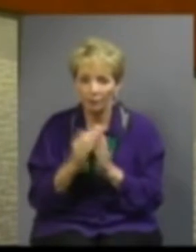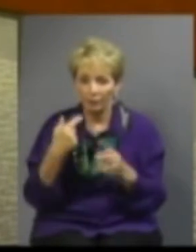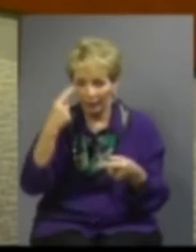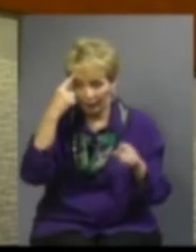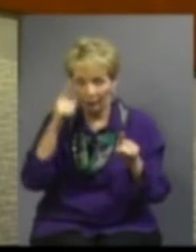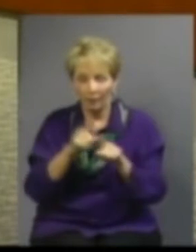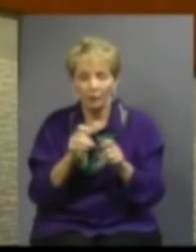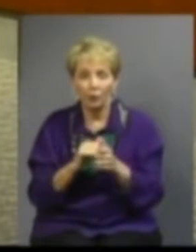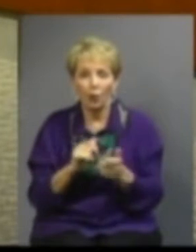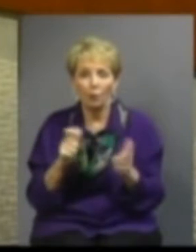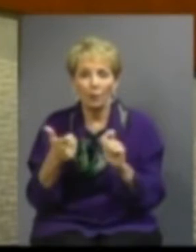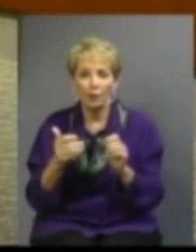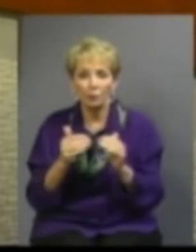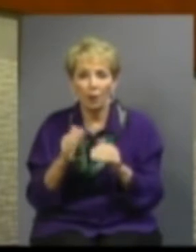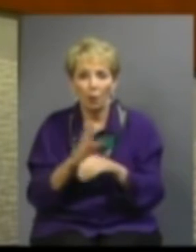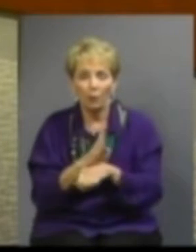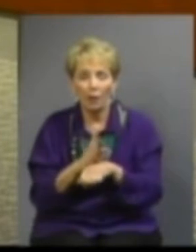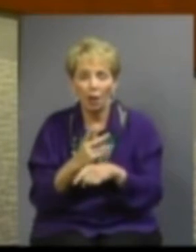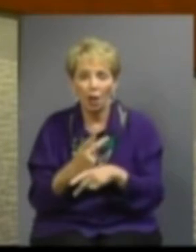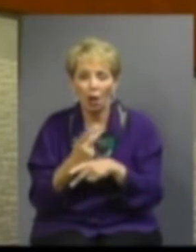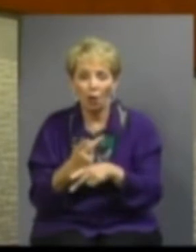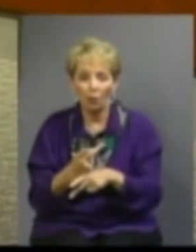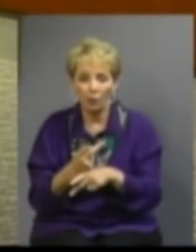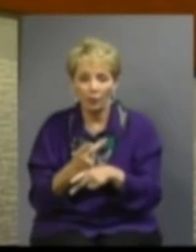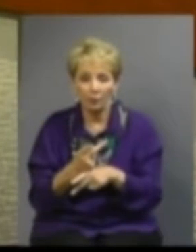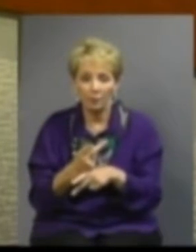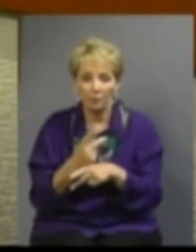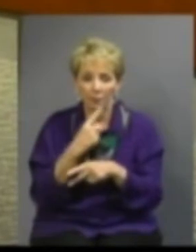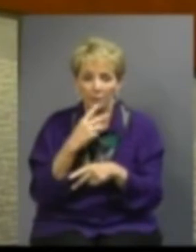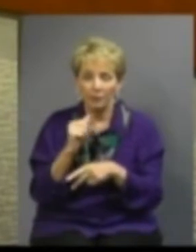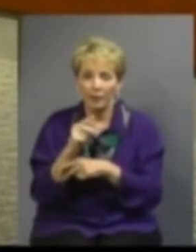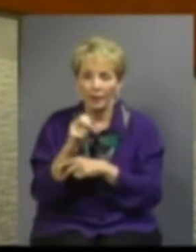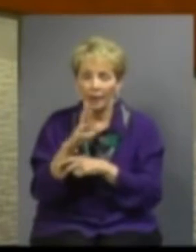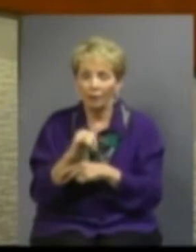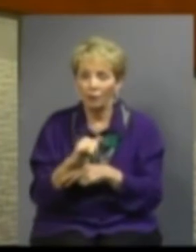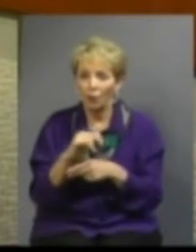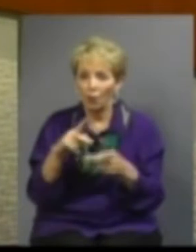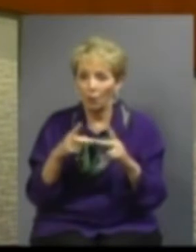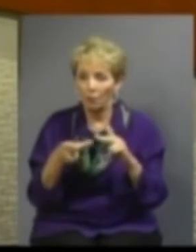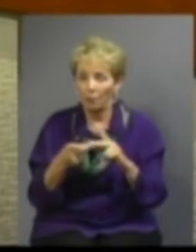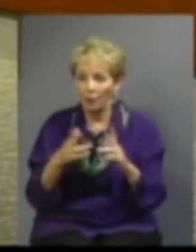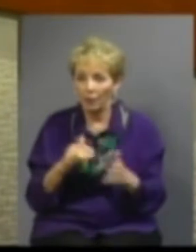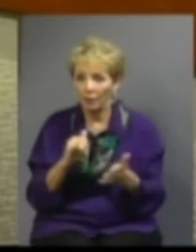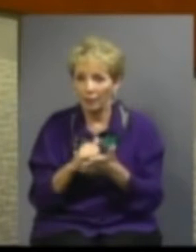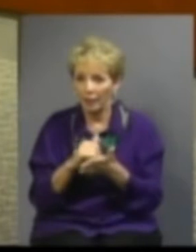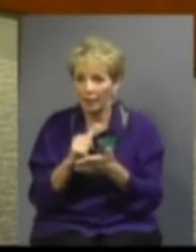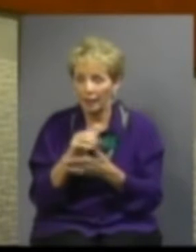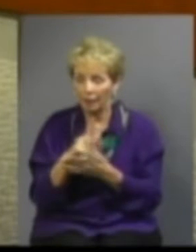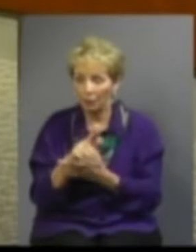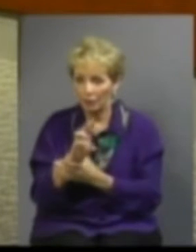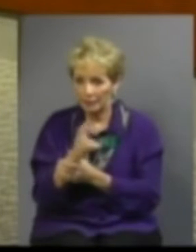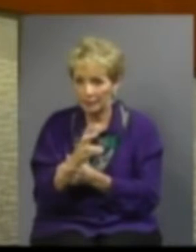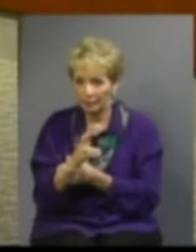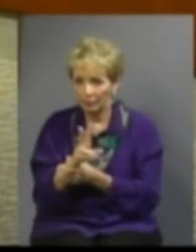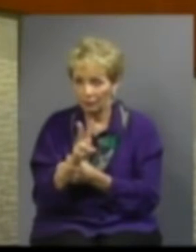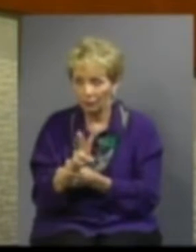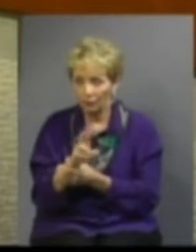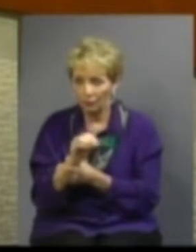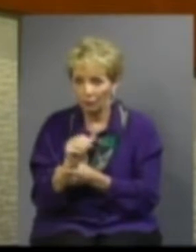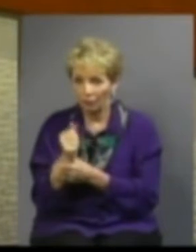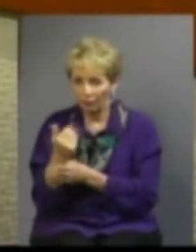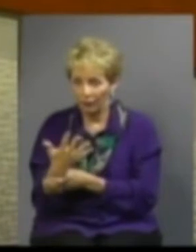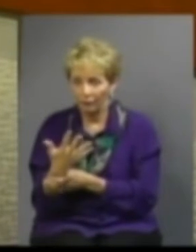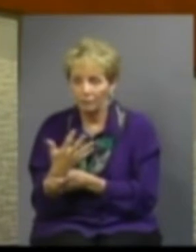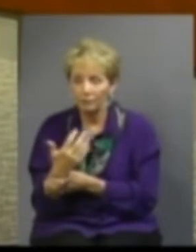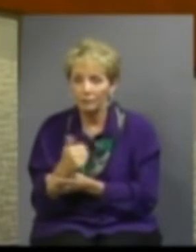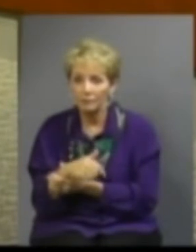to modify small business loan agreement with Avery Avenue Partners dated April 6, 2015.